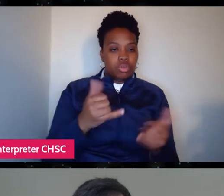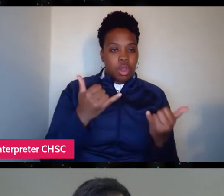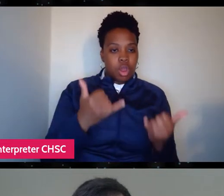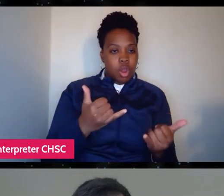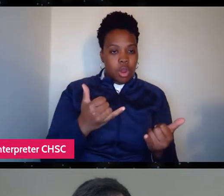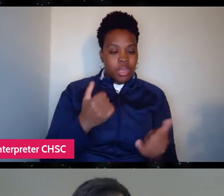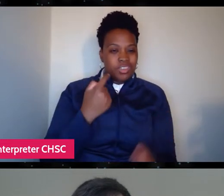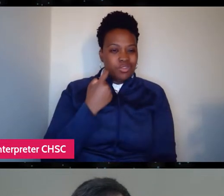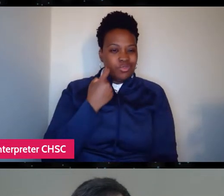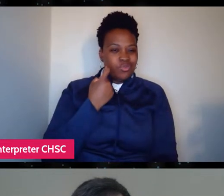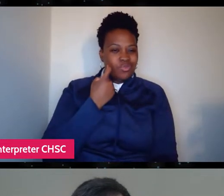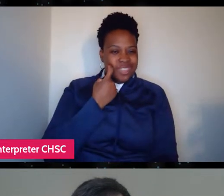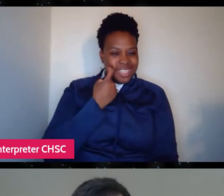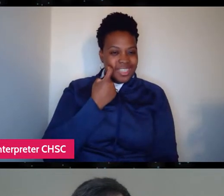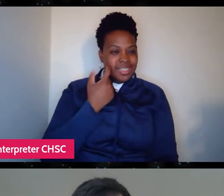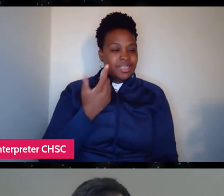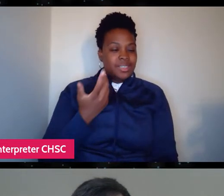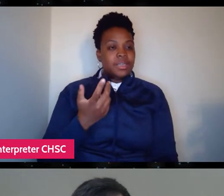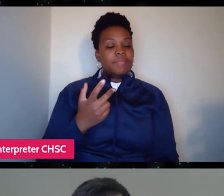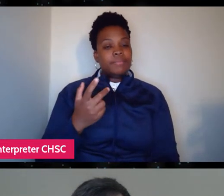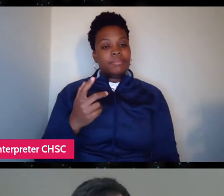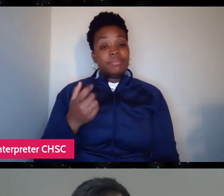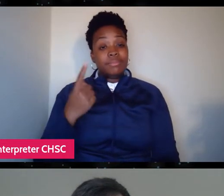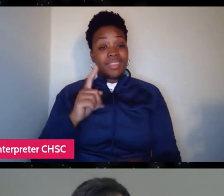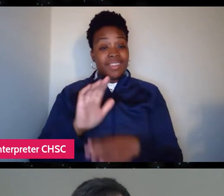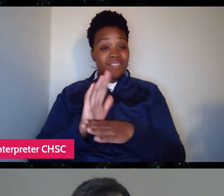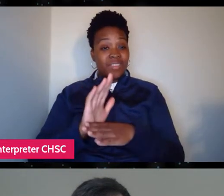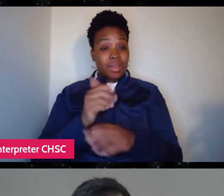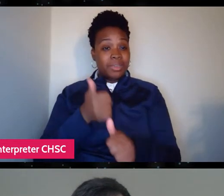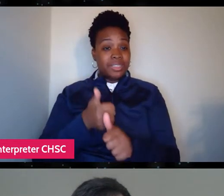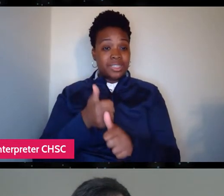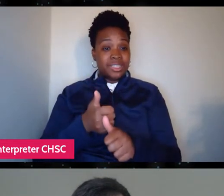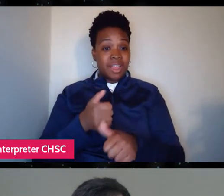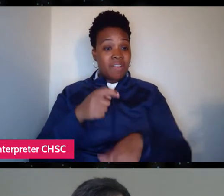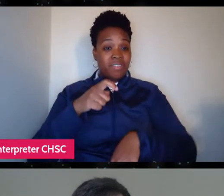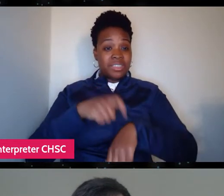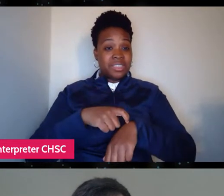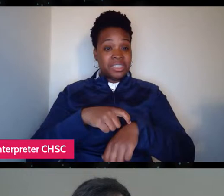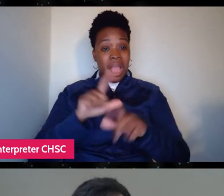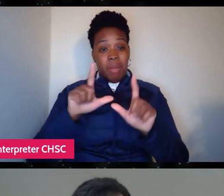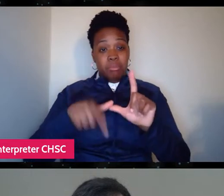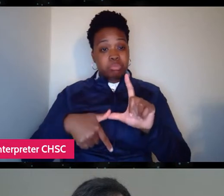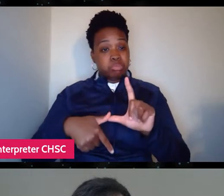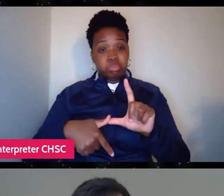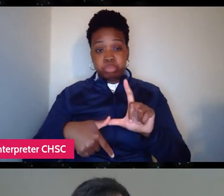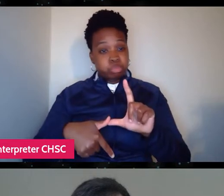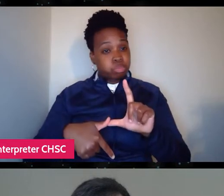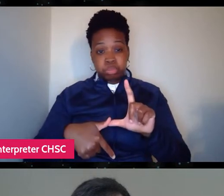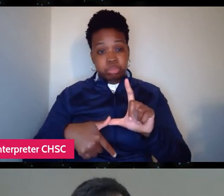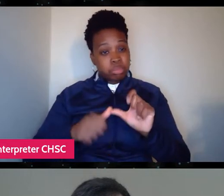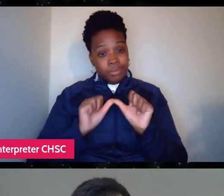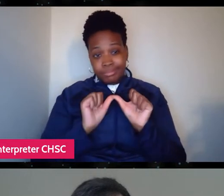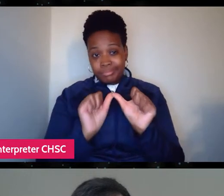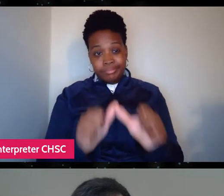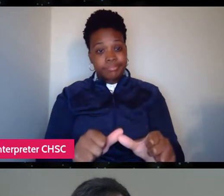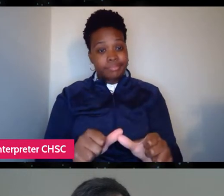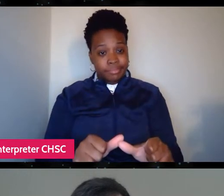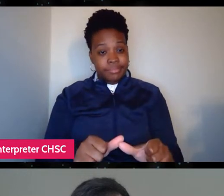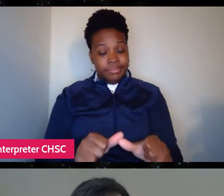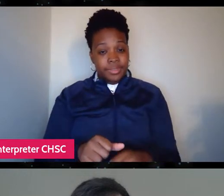up-to-date. I mean, the film itself is timeless, but you can also, through a campaign,